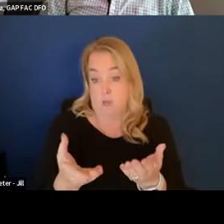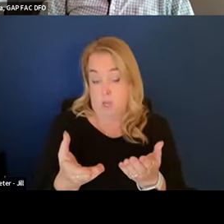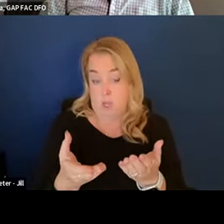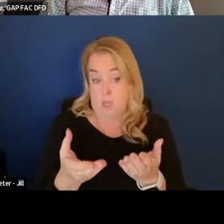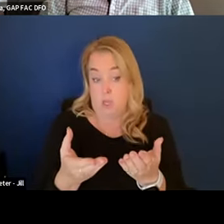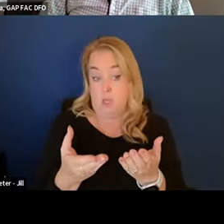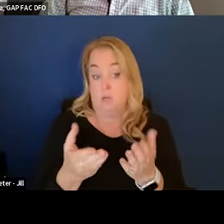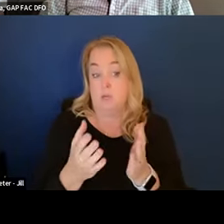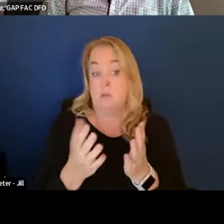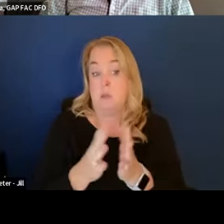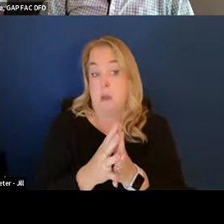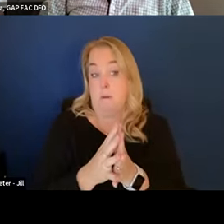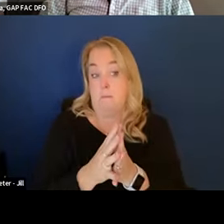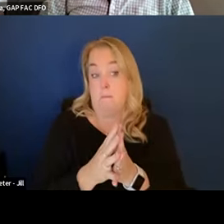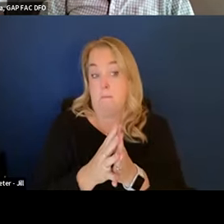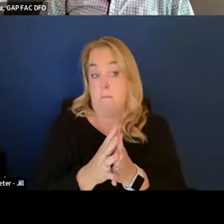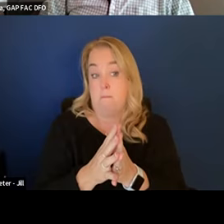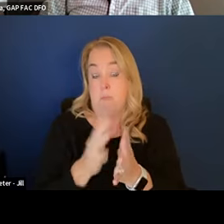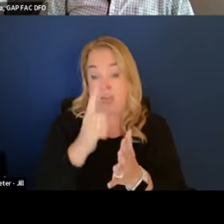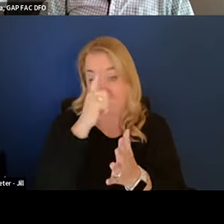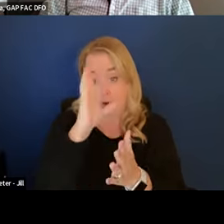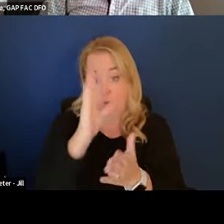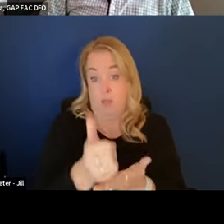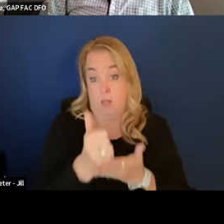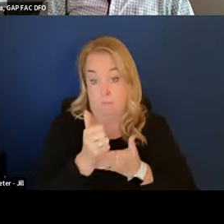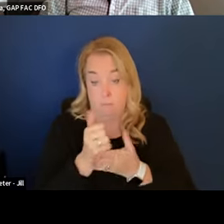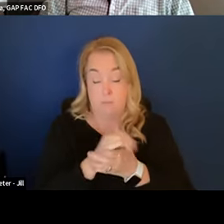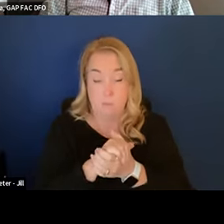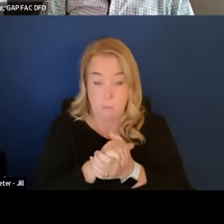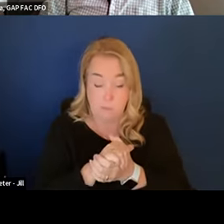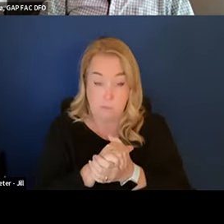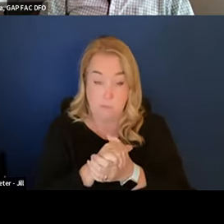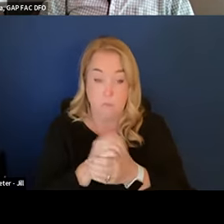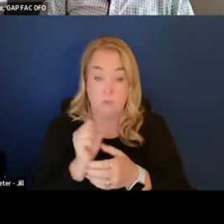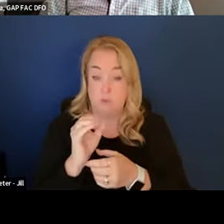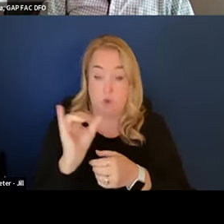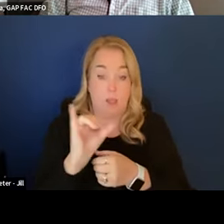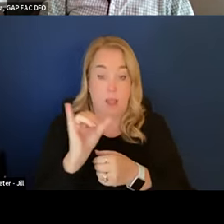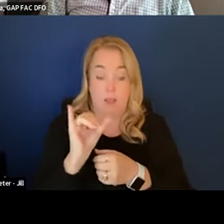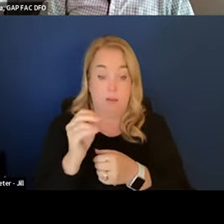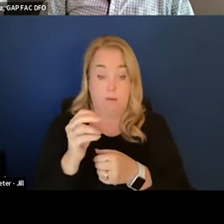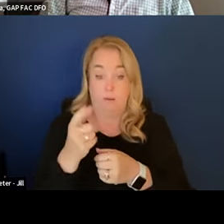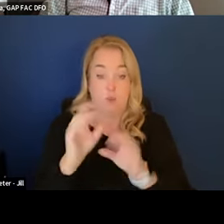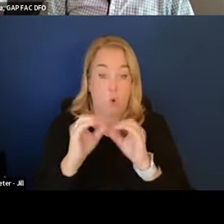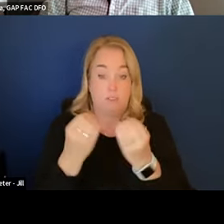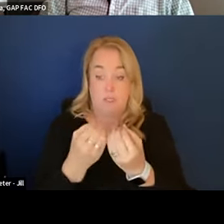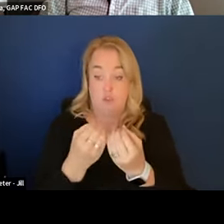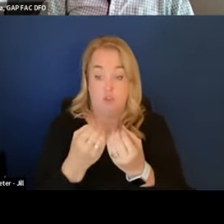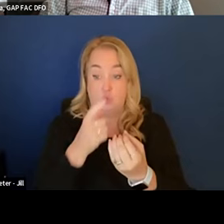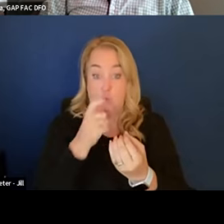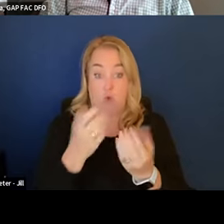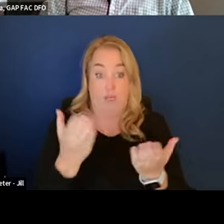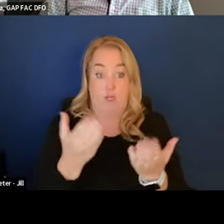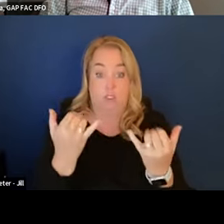can pinpoint, I think that helps. So even like both of these organizations coming on and talking to us today,